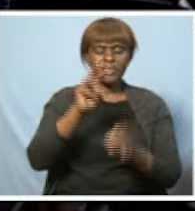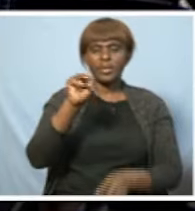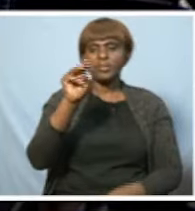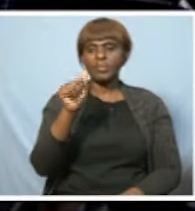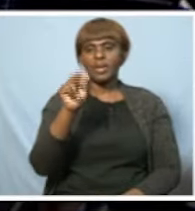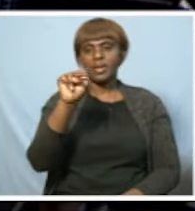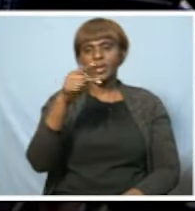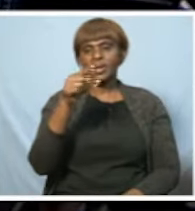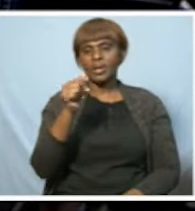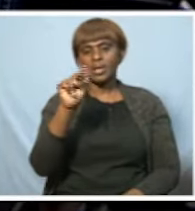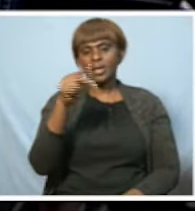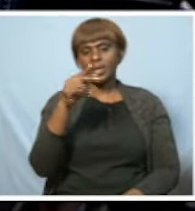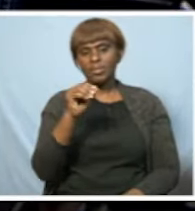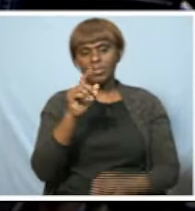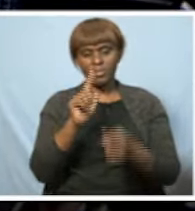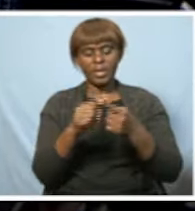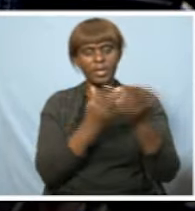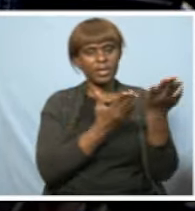is servicing